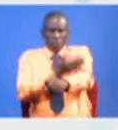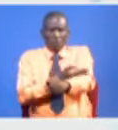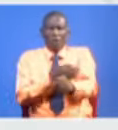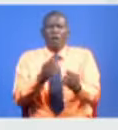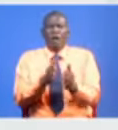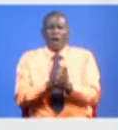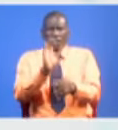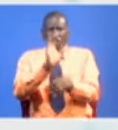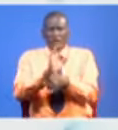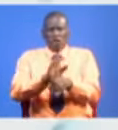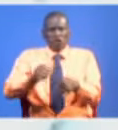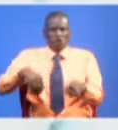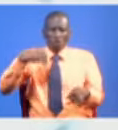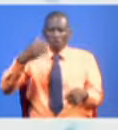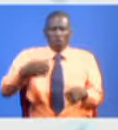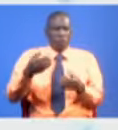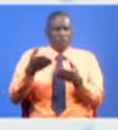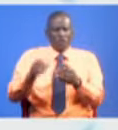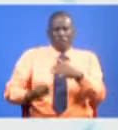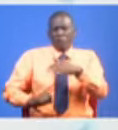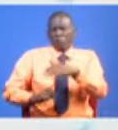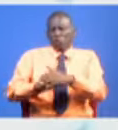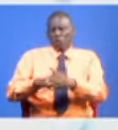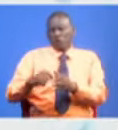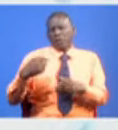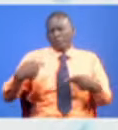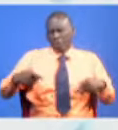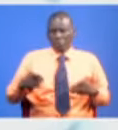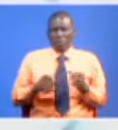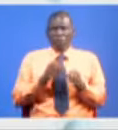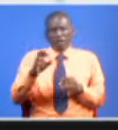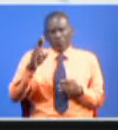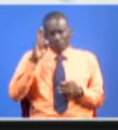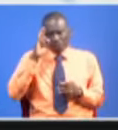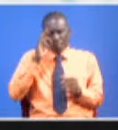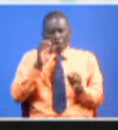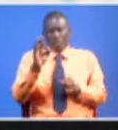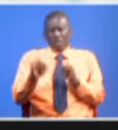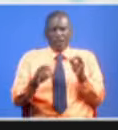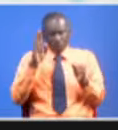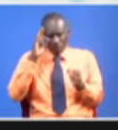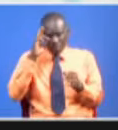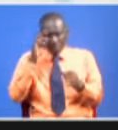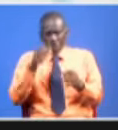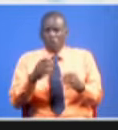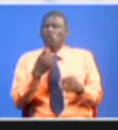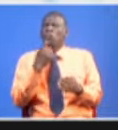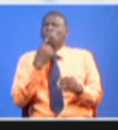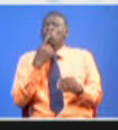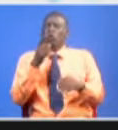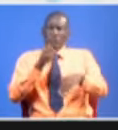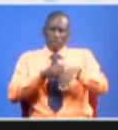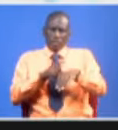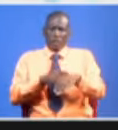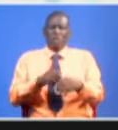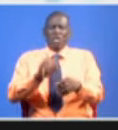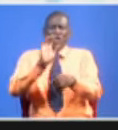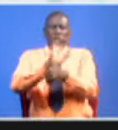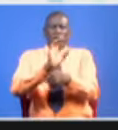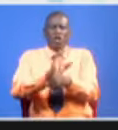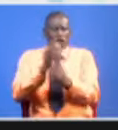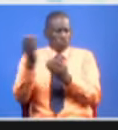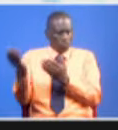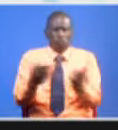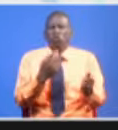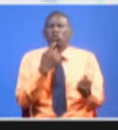the church has always been on the side of the people. If you remember, in the Moi era, it is the church that brought the